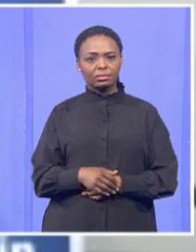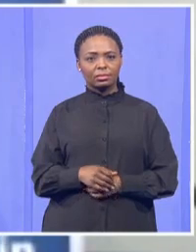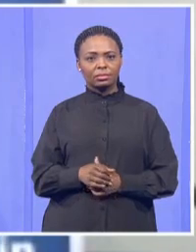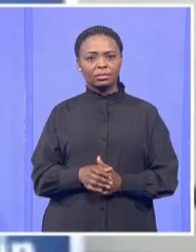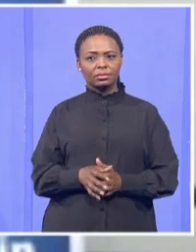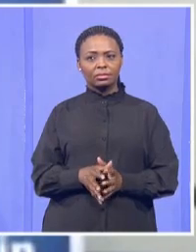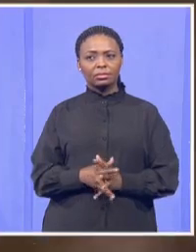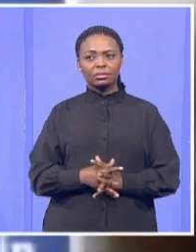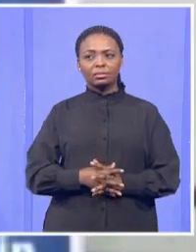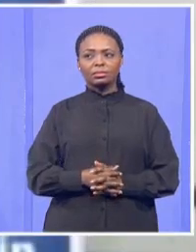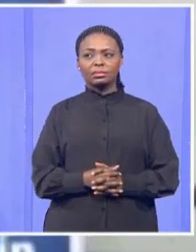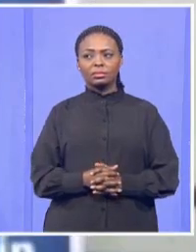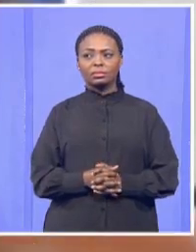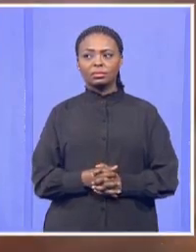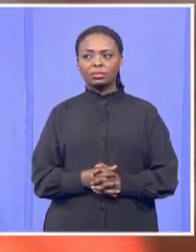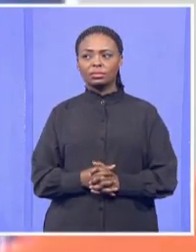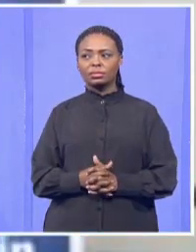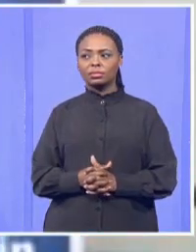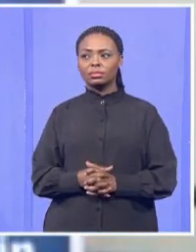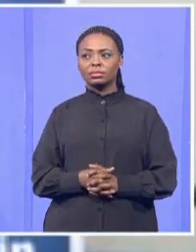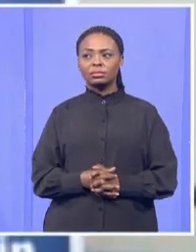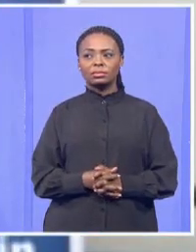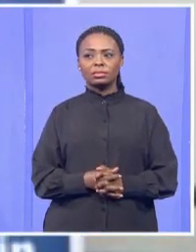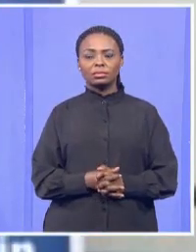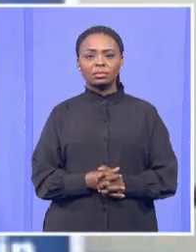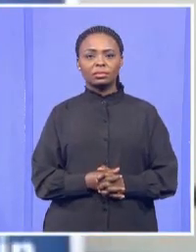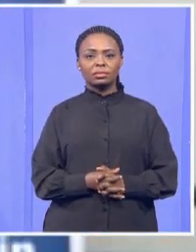Oh yeah, please.